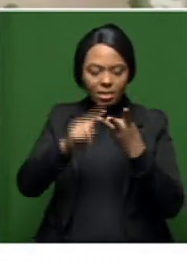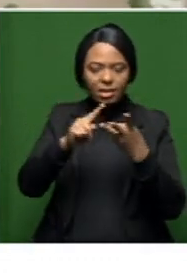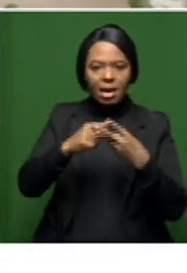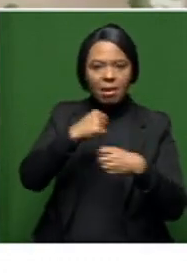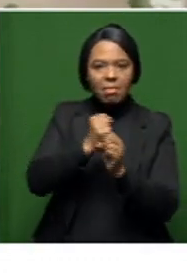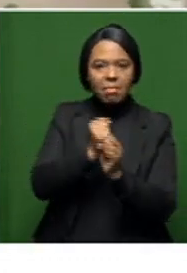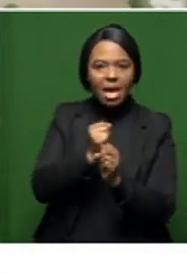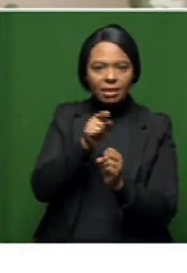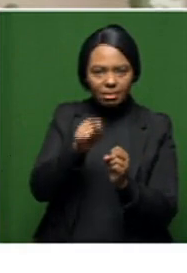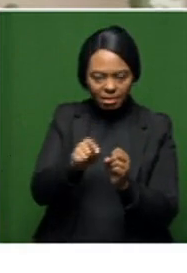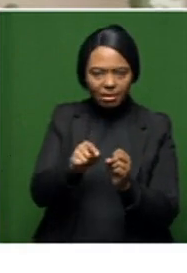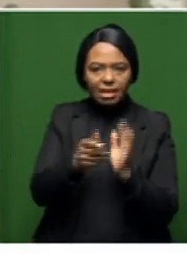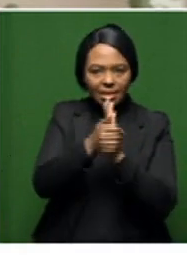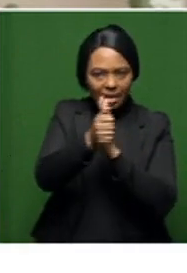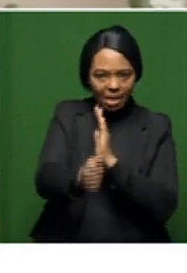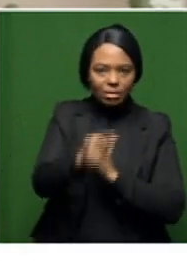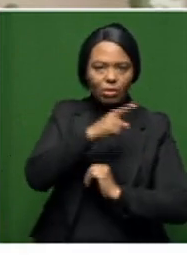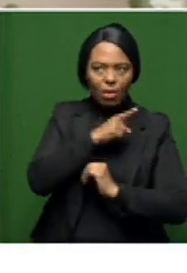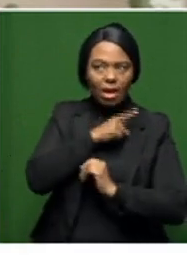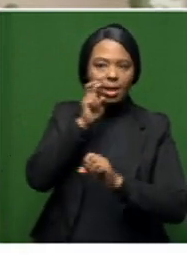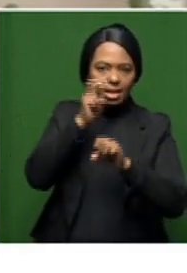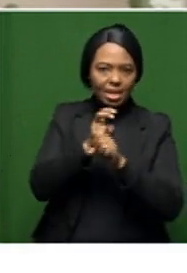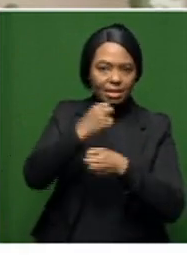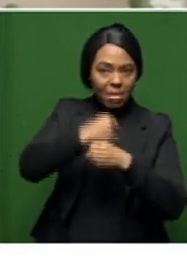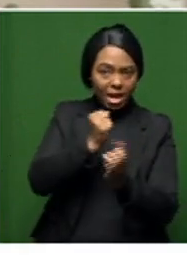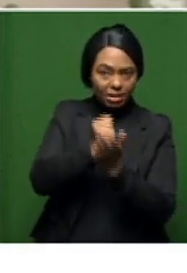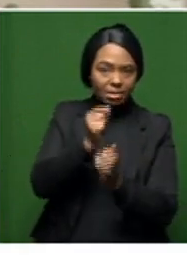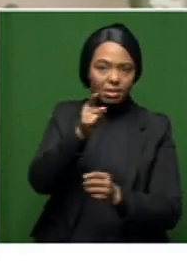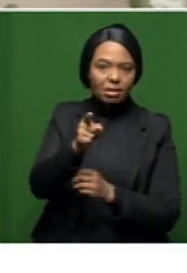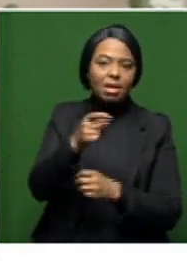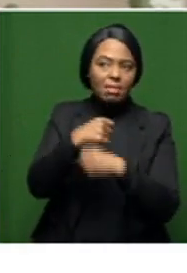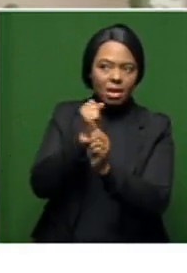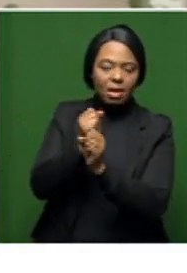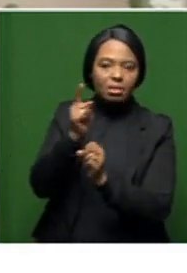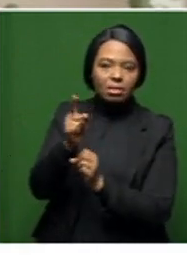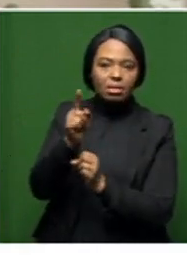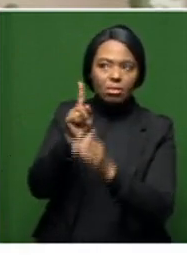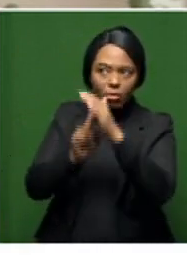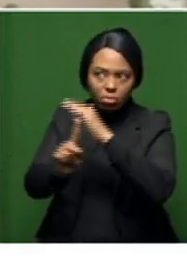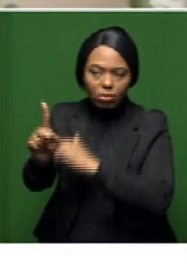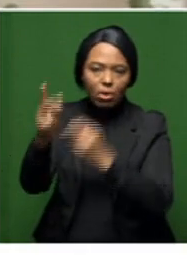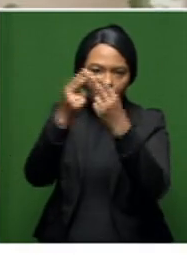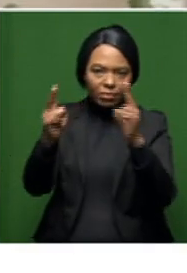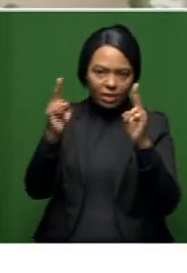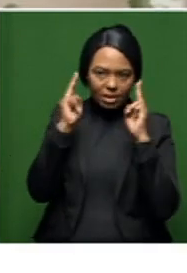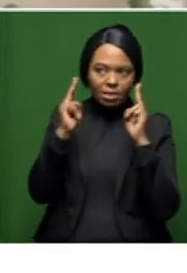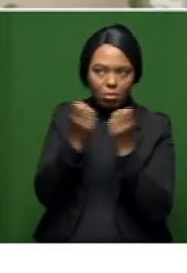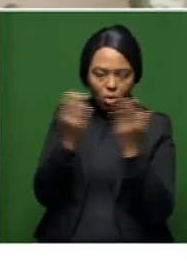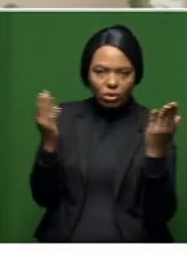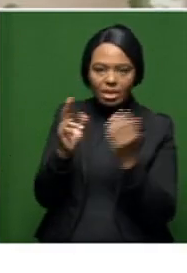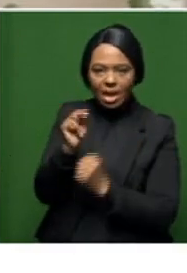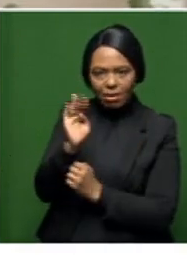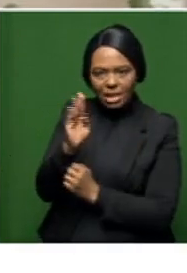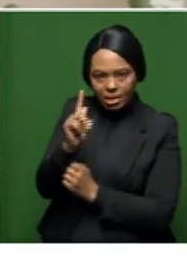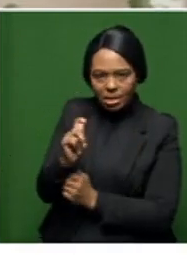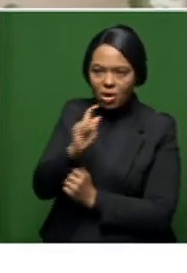to measure academic readiness for university. So in a nutshell, universities use the results from the NBTs to help